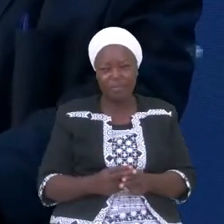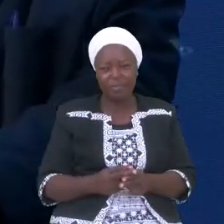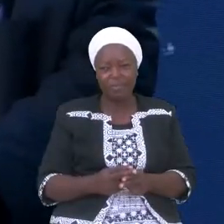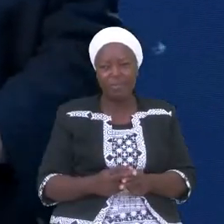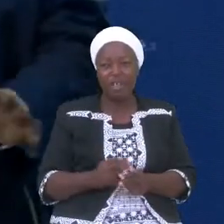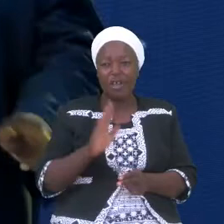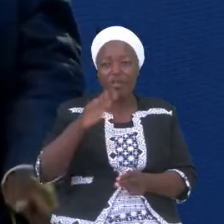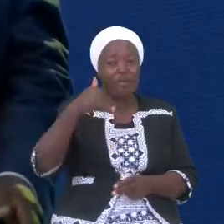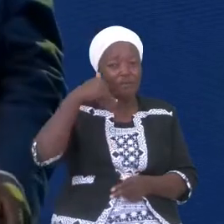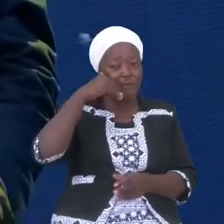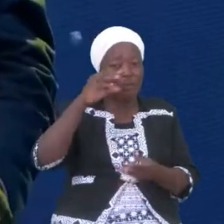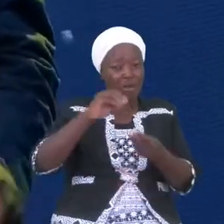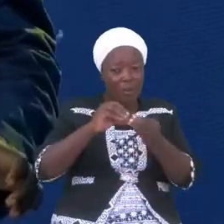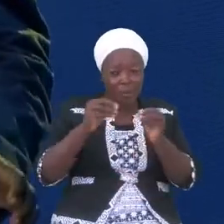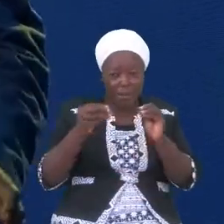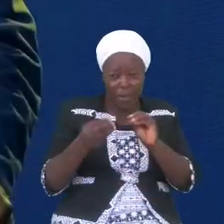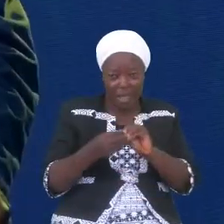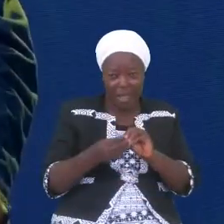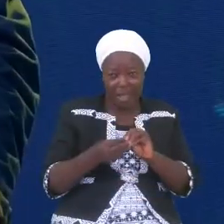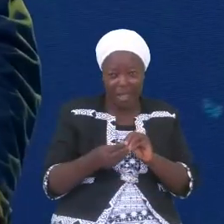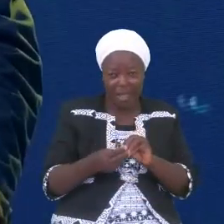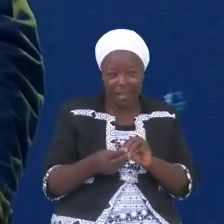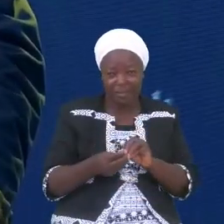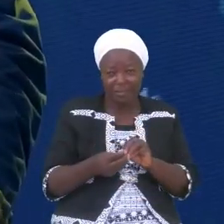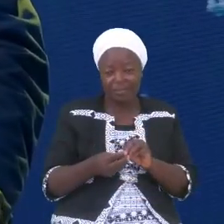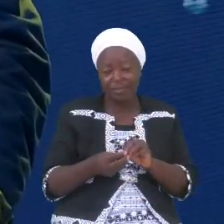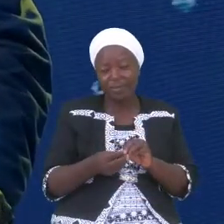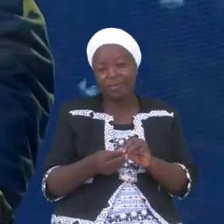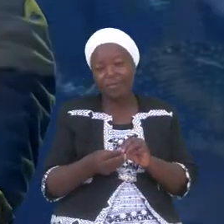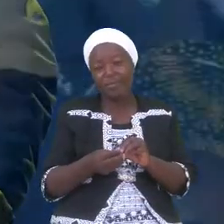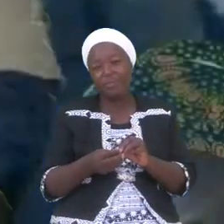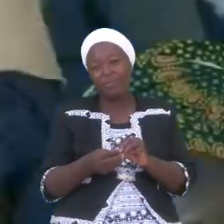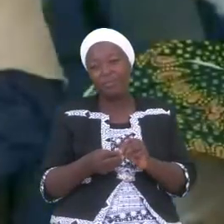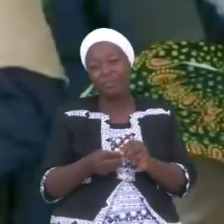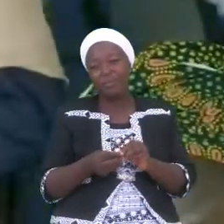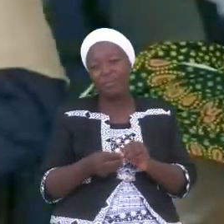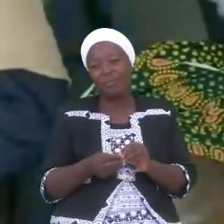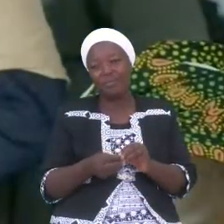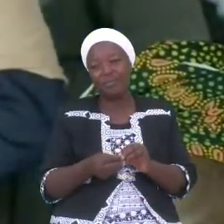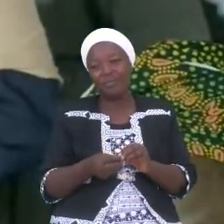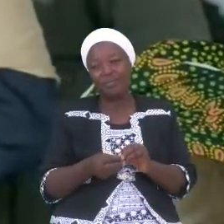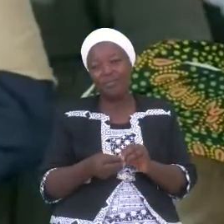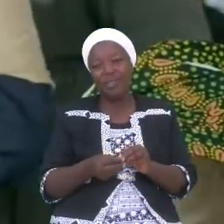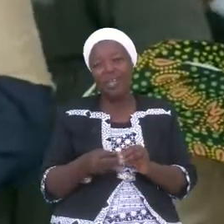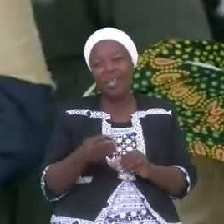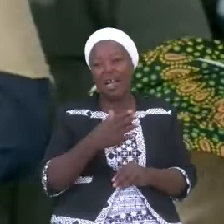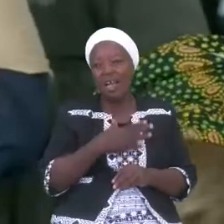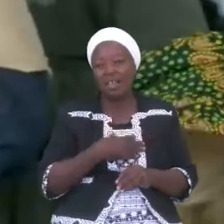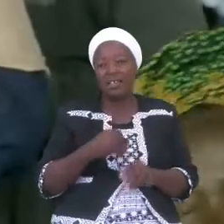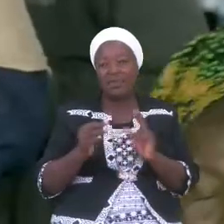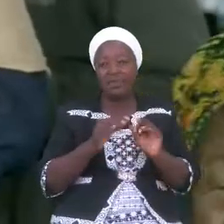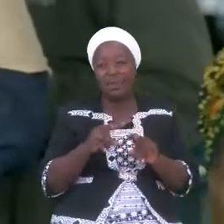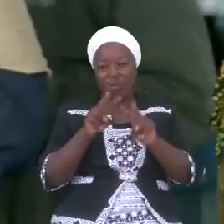your telephone number, the 11 digits, and if you are watching